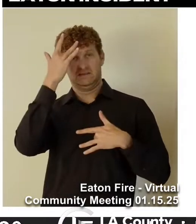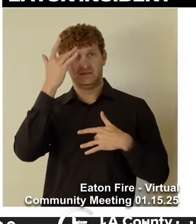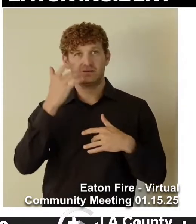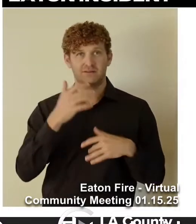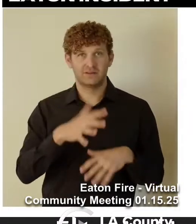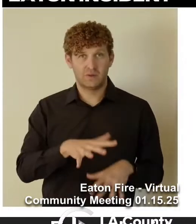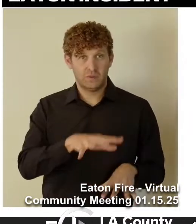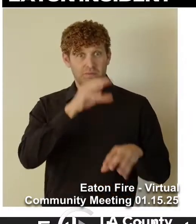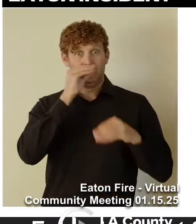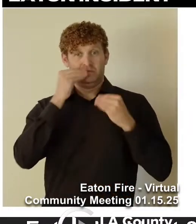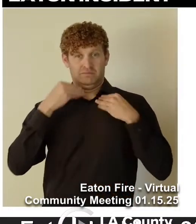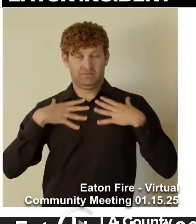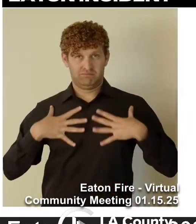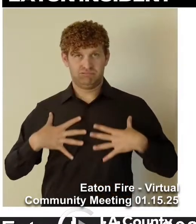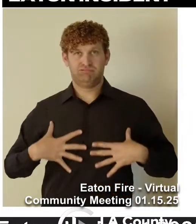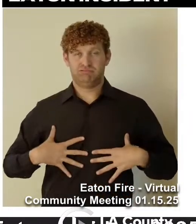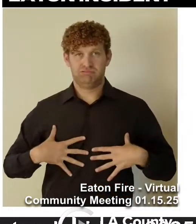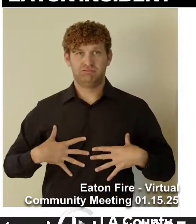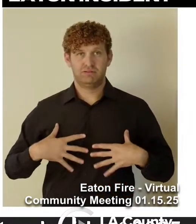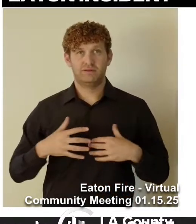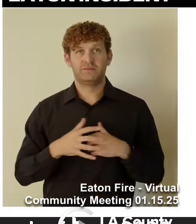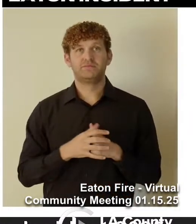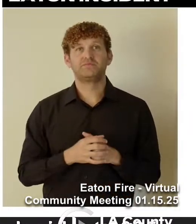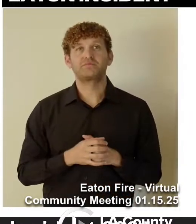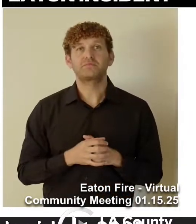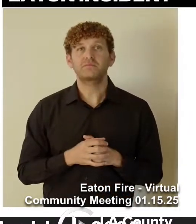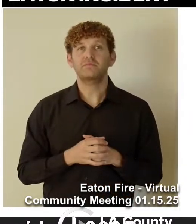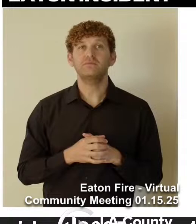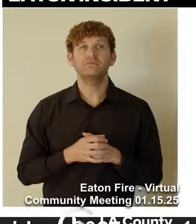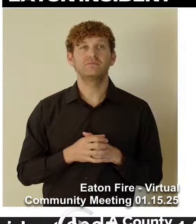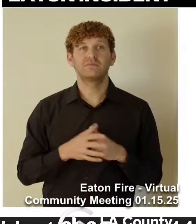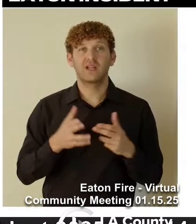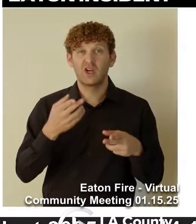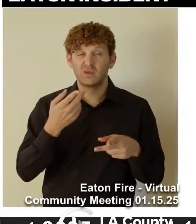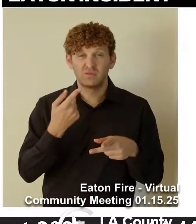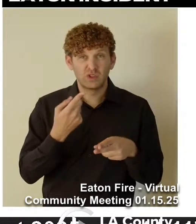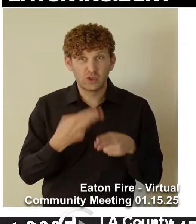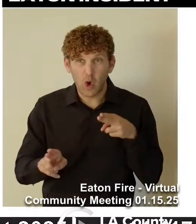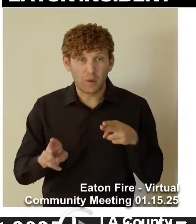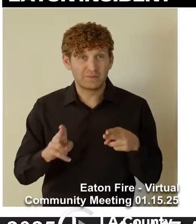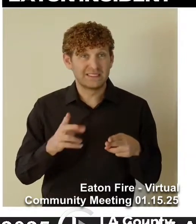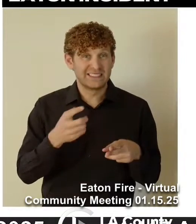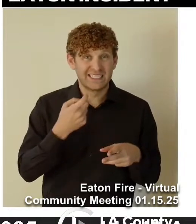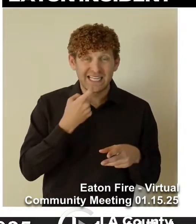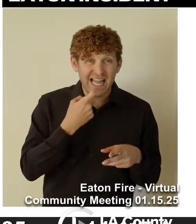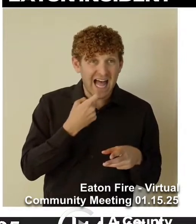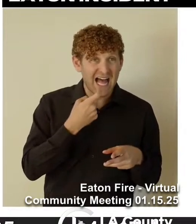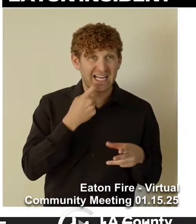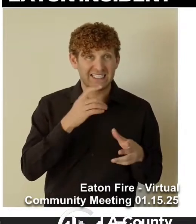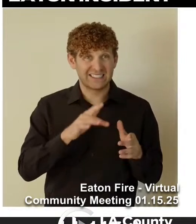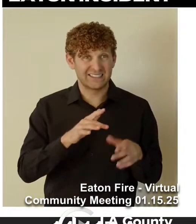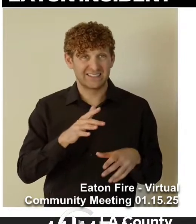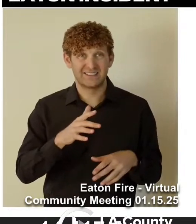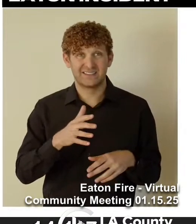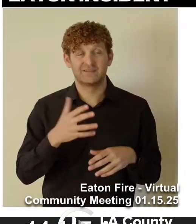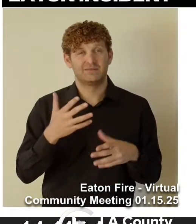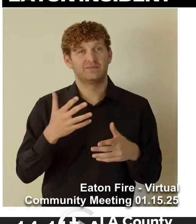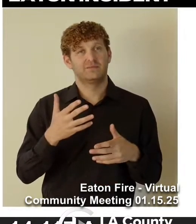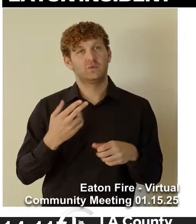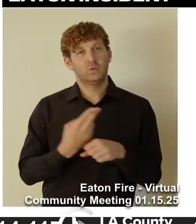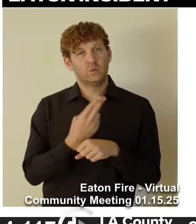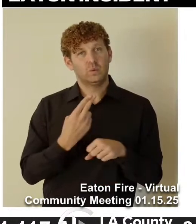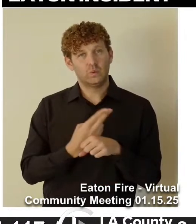also contain sharp objects. So take extra precaution. Make sure you're using the proper protective equipment, including